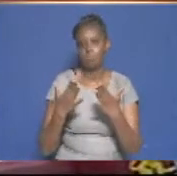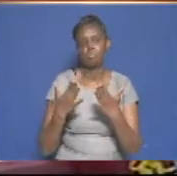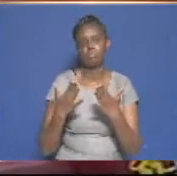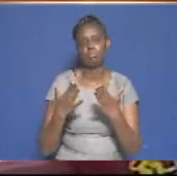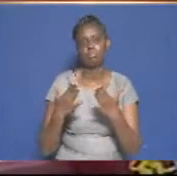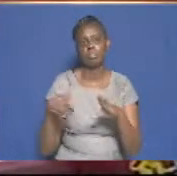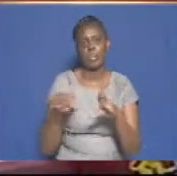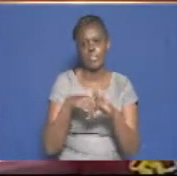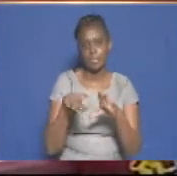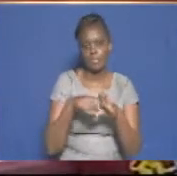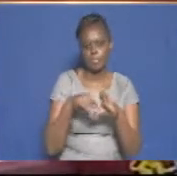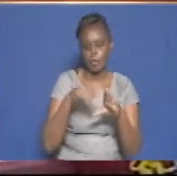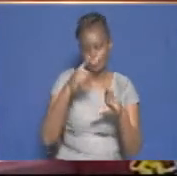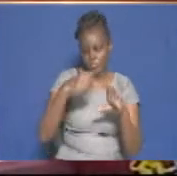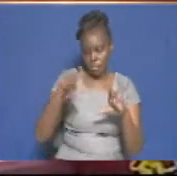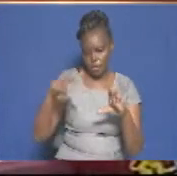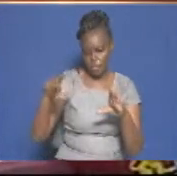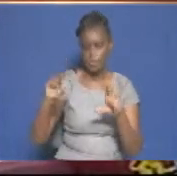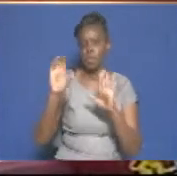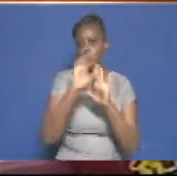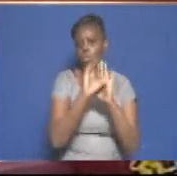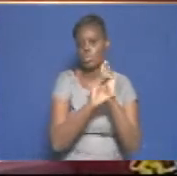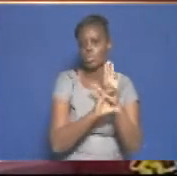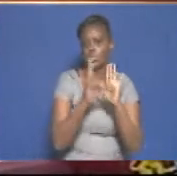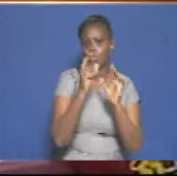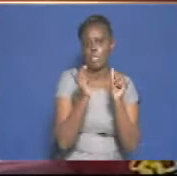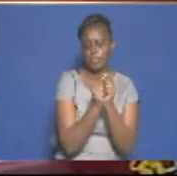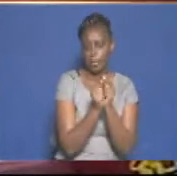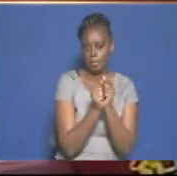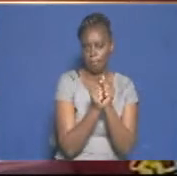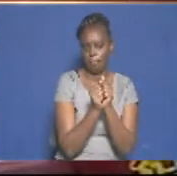ile kupitisha Constitution ya